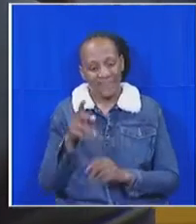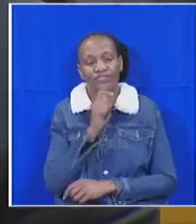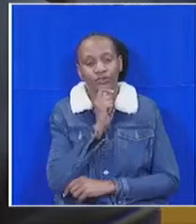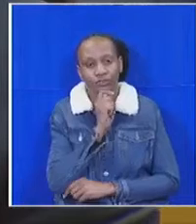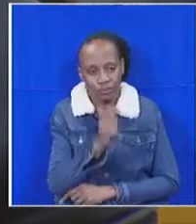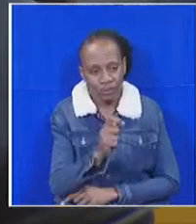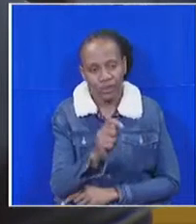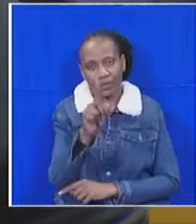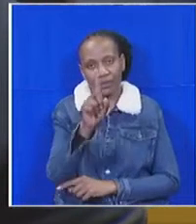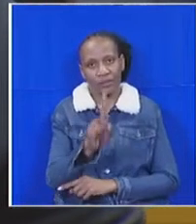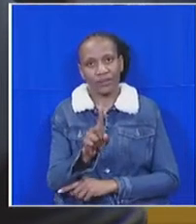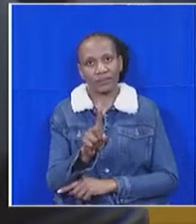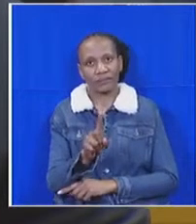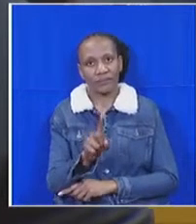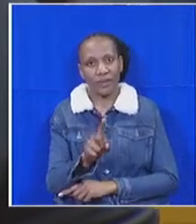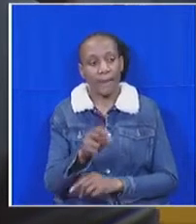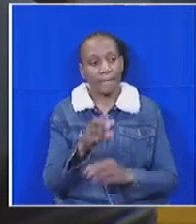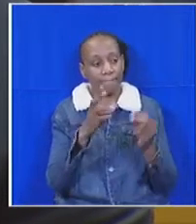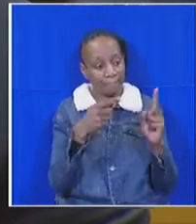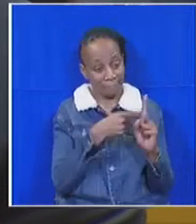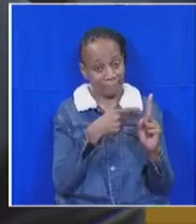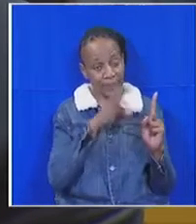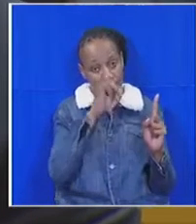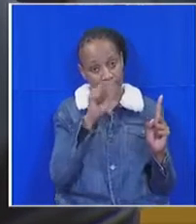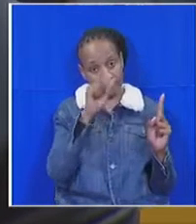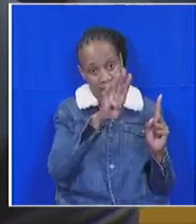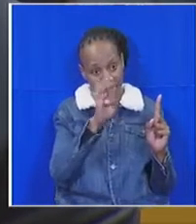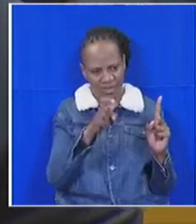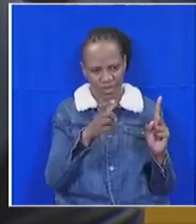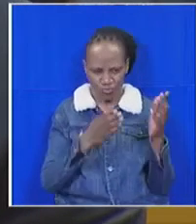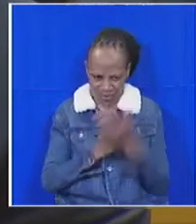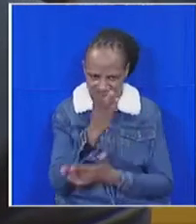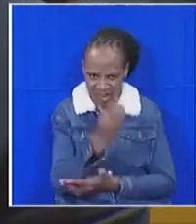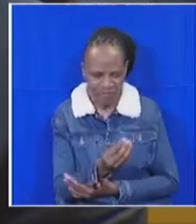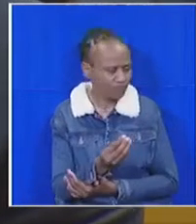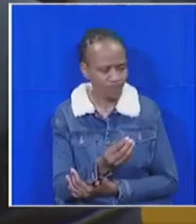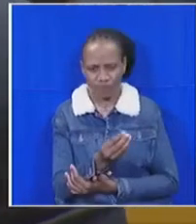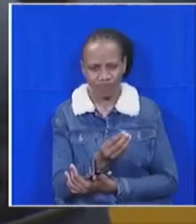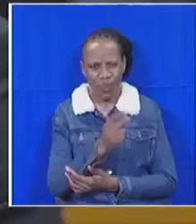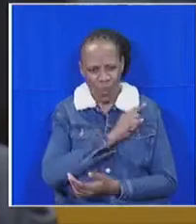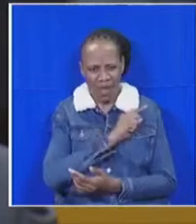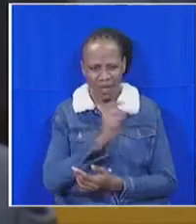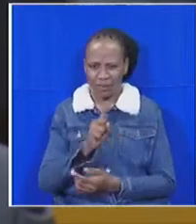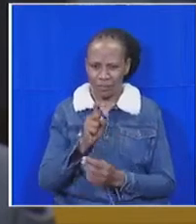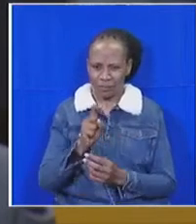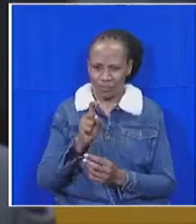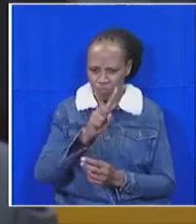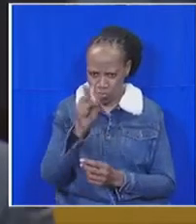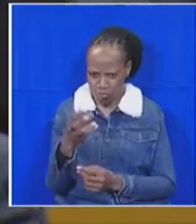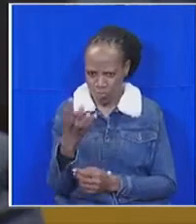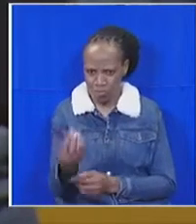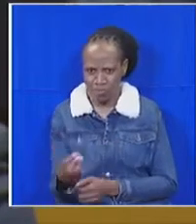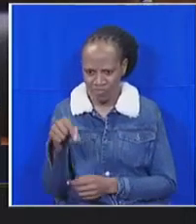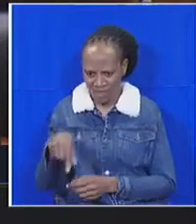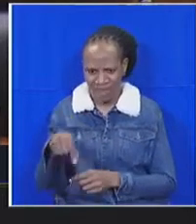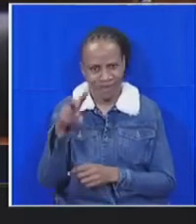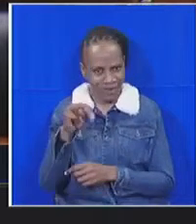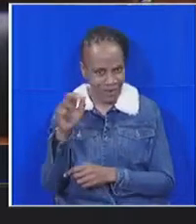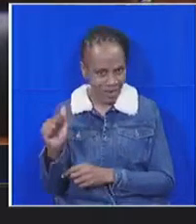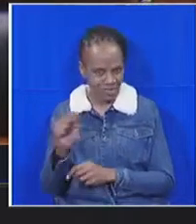matter is that Councillor Mabe has no right to have a question on the order paper today. Honorable